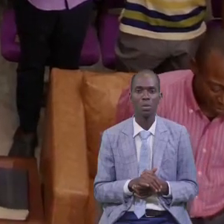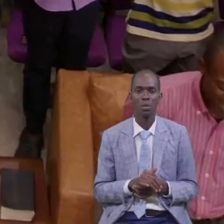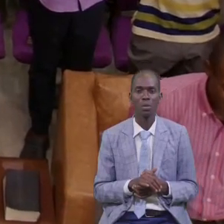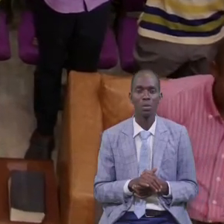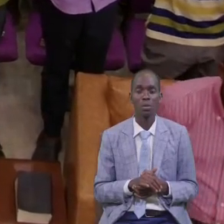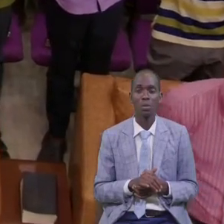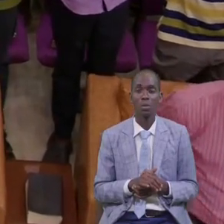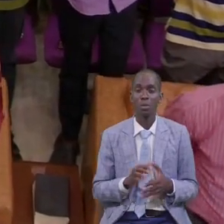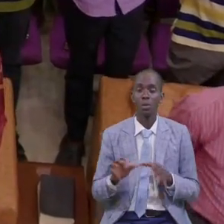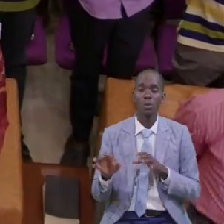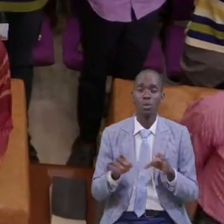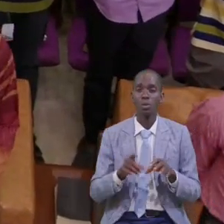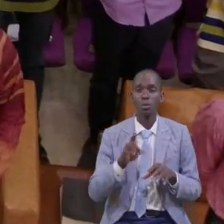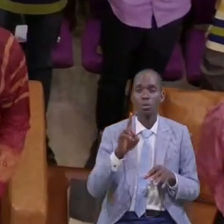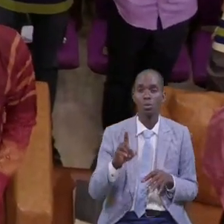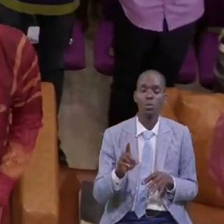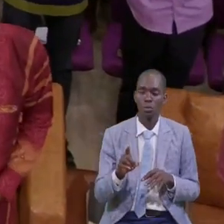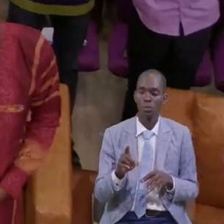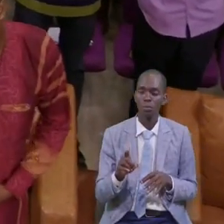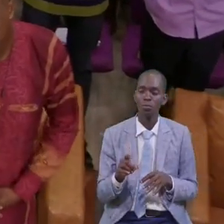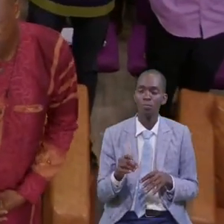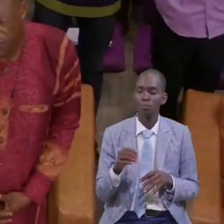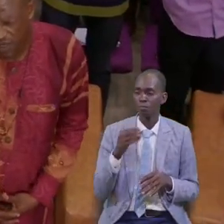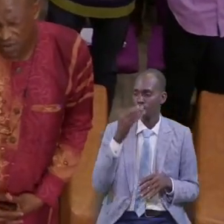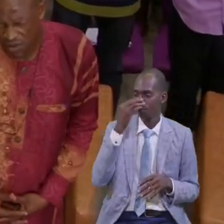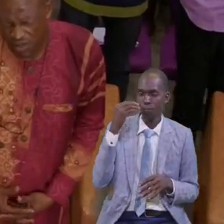Do you forbear threatening?